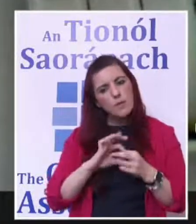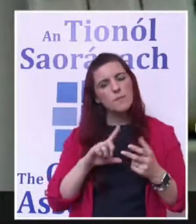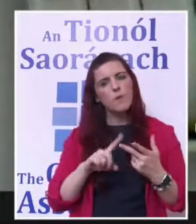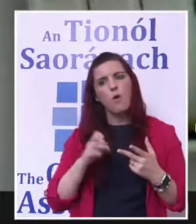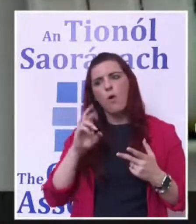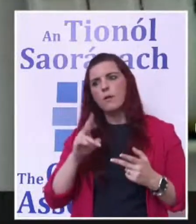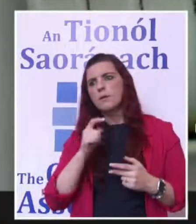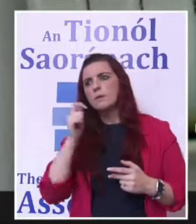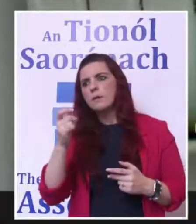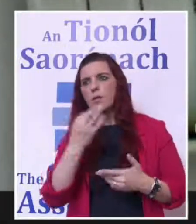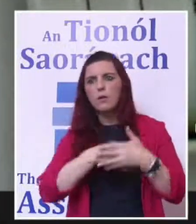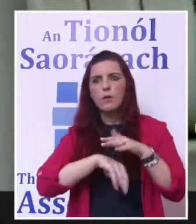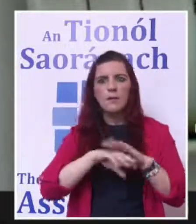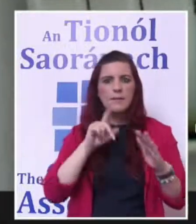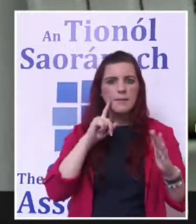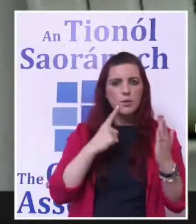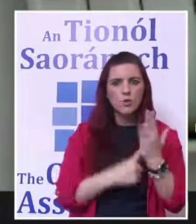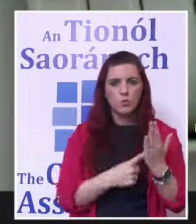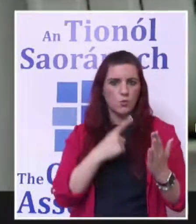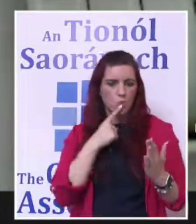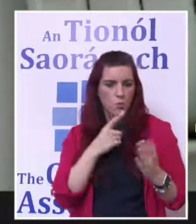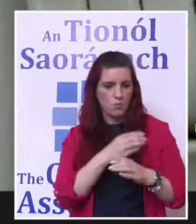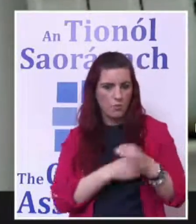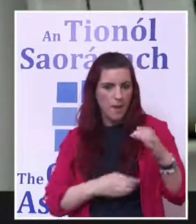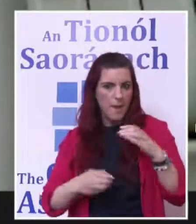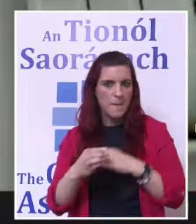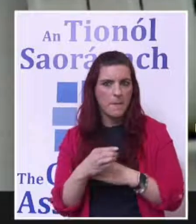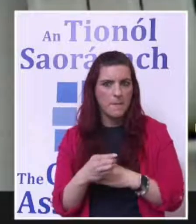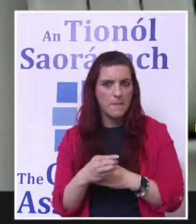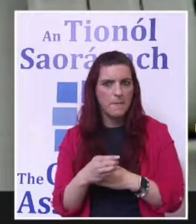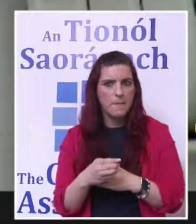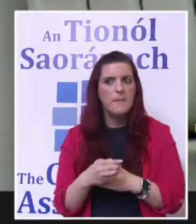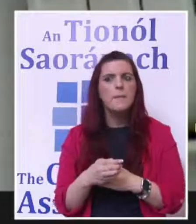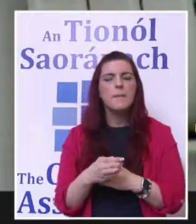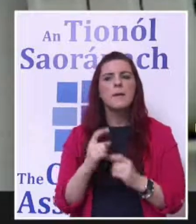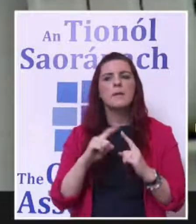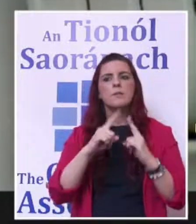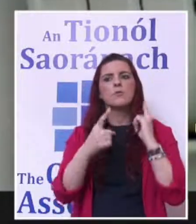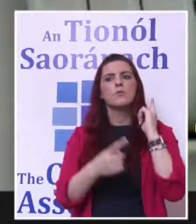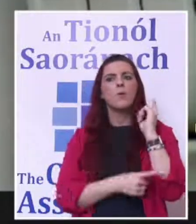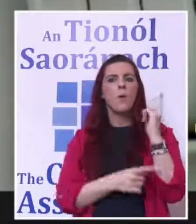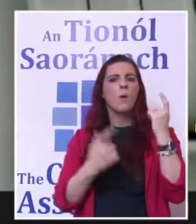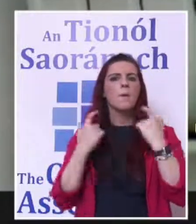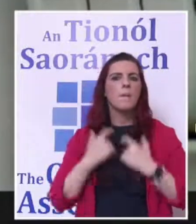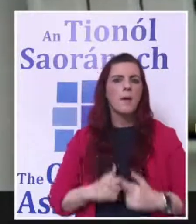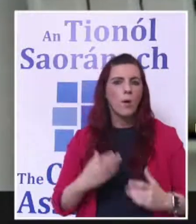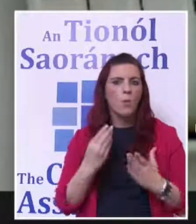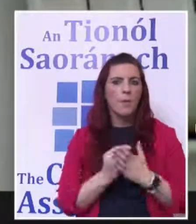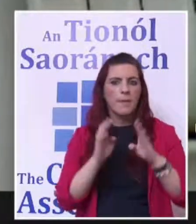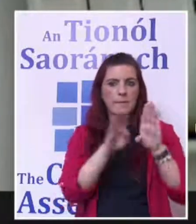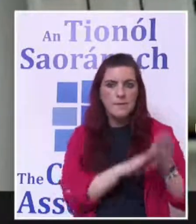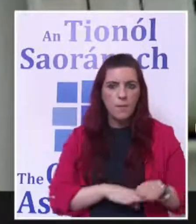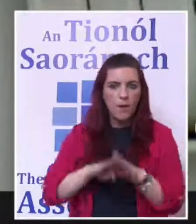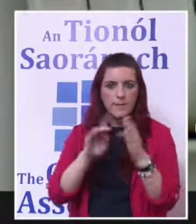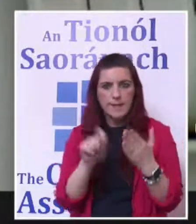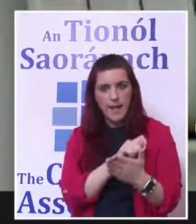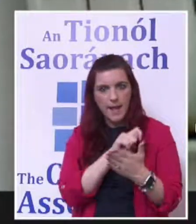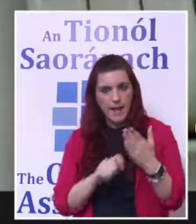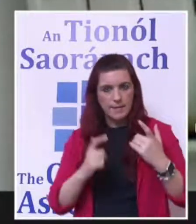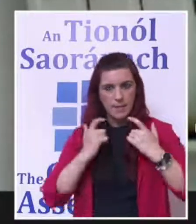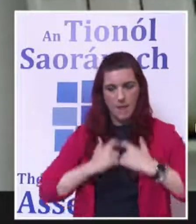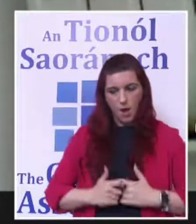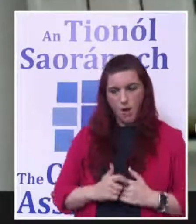government decision to replace the Lord Mayor, if you like, with a democratically elected mayor, and